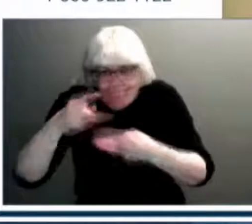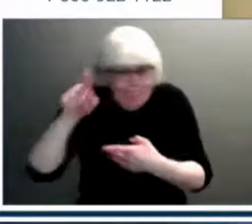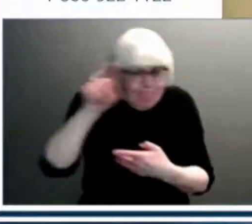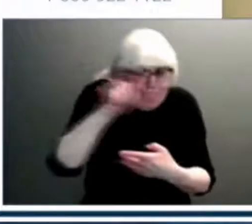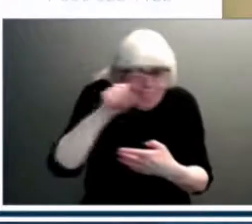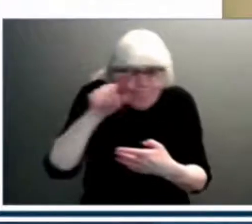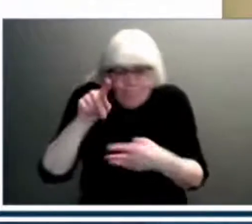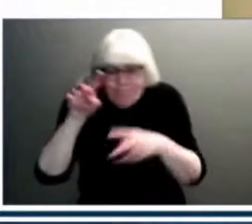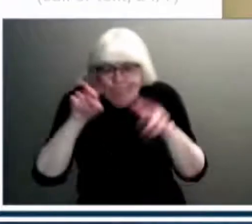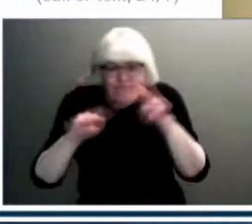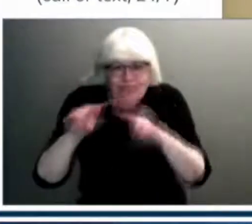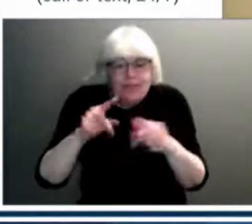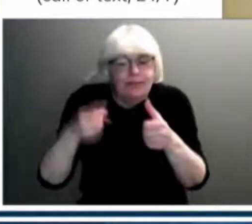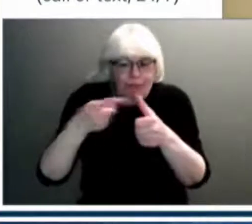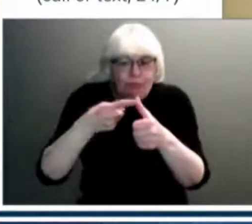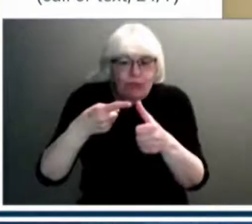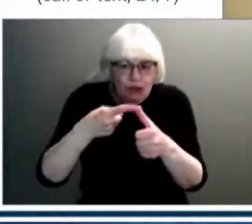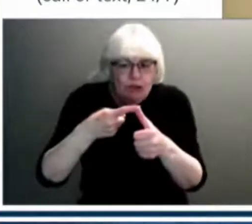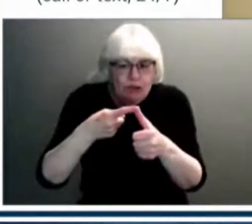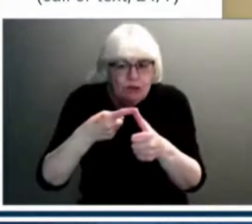is